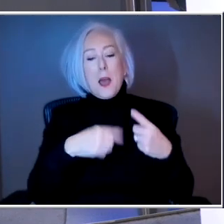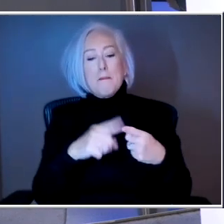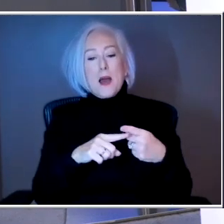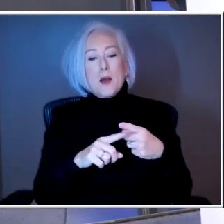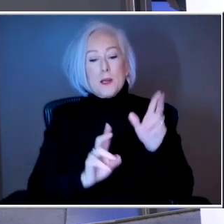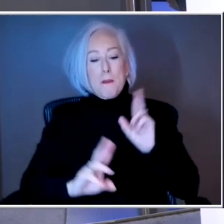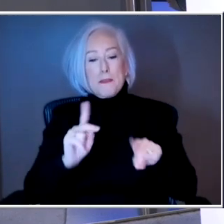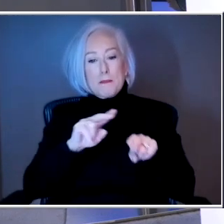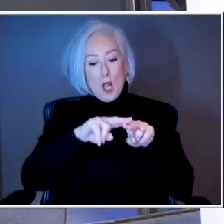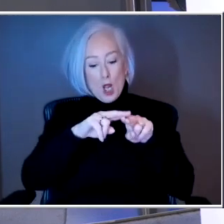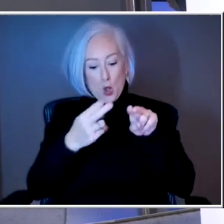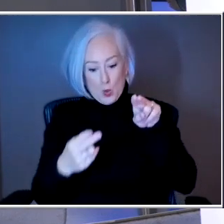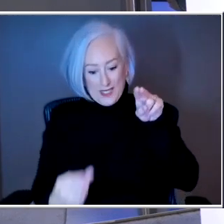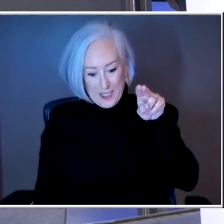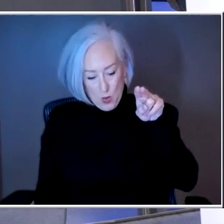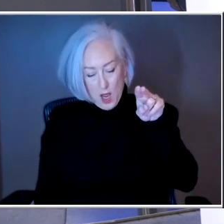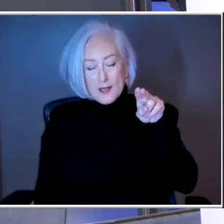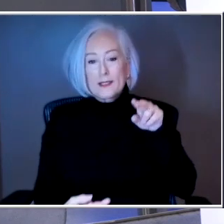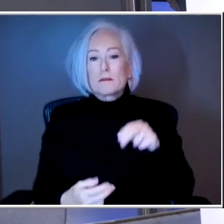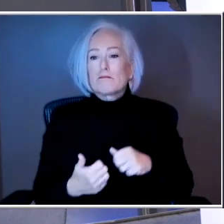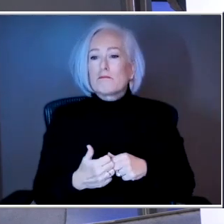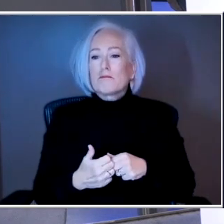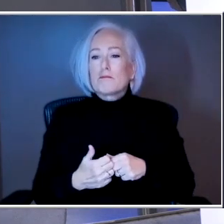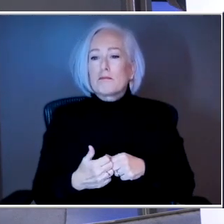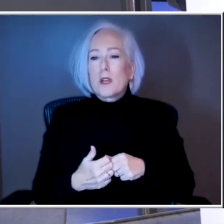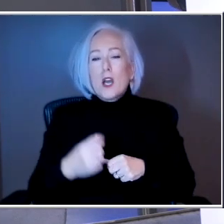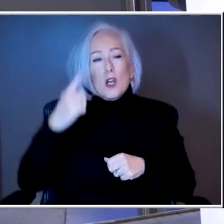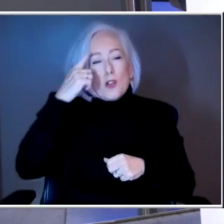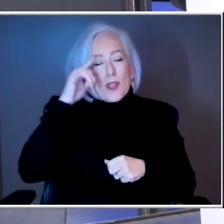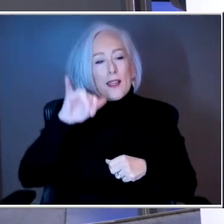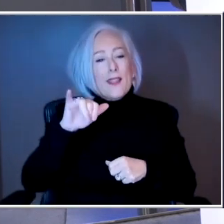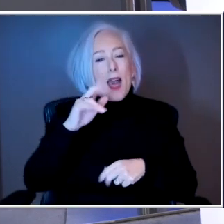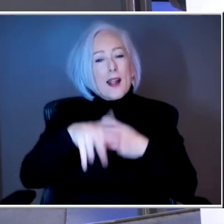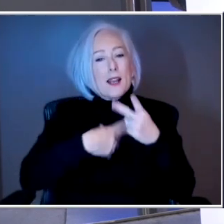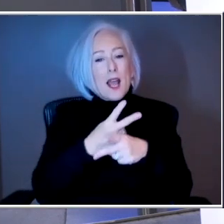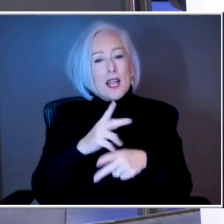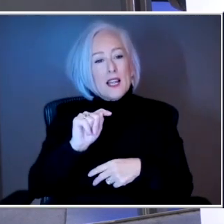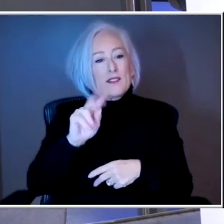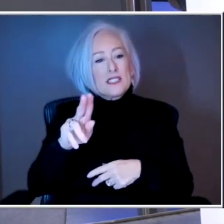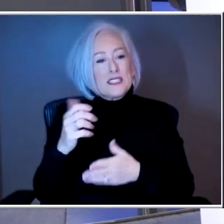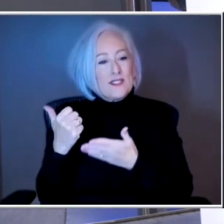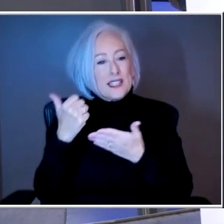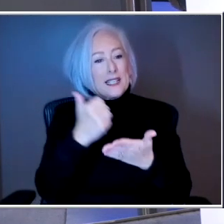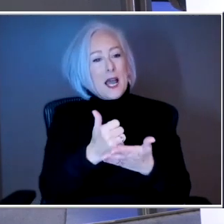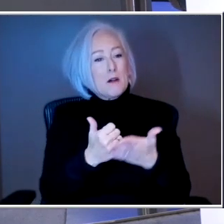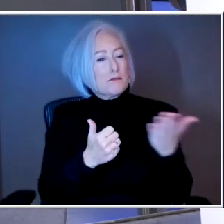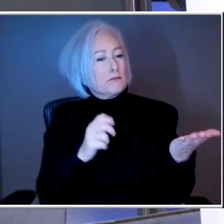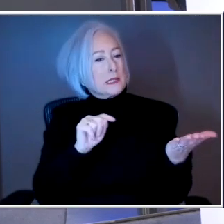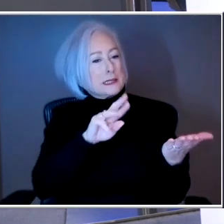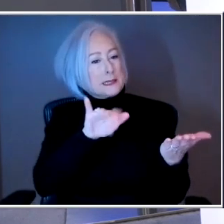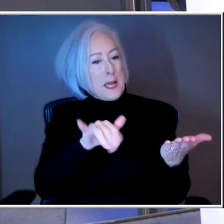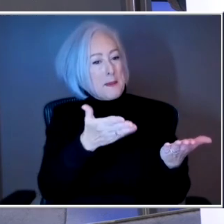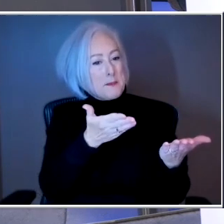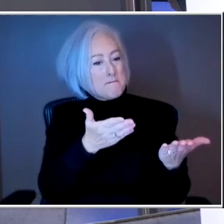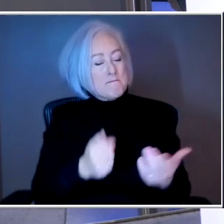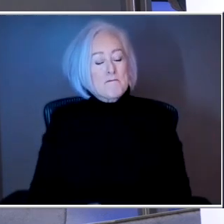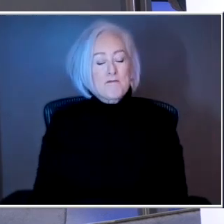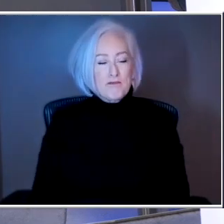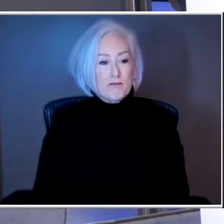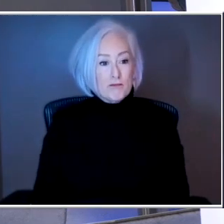weight. Are those helpful? Do you think those shows are helpful? Tammy, I'll start with you. And are they